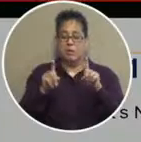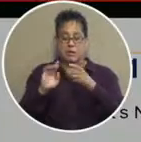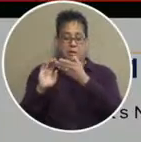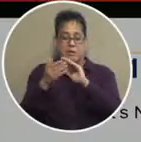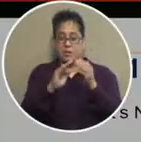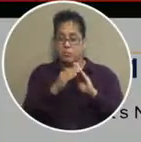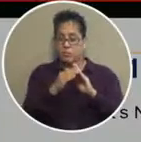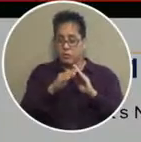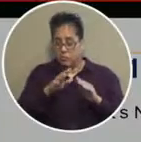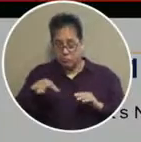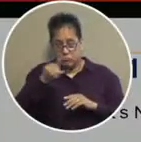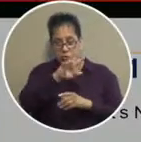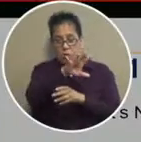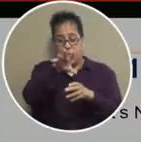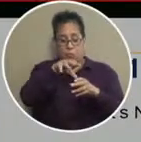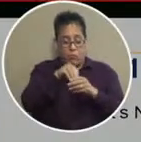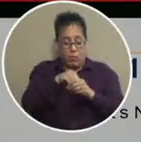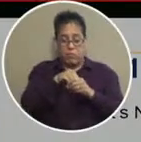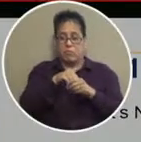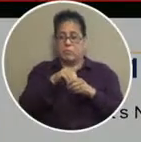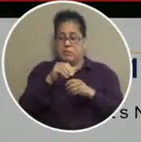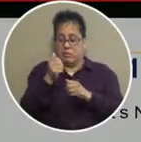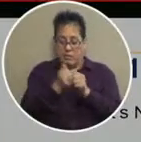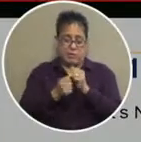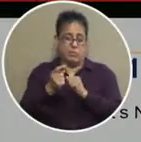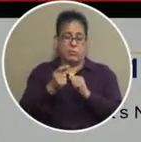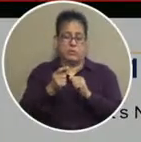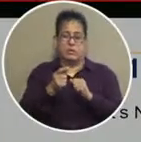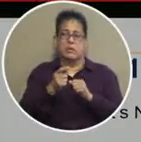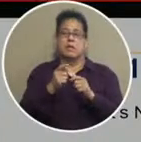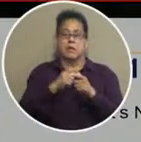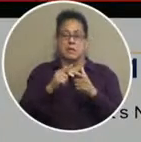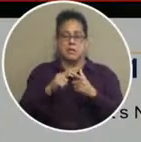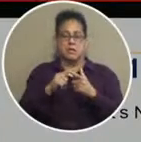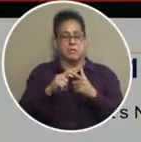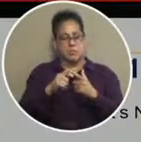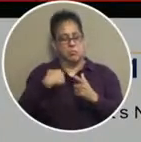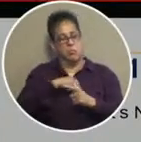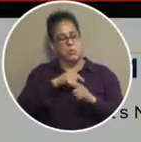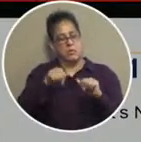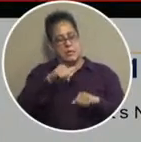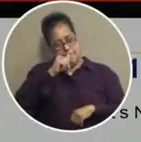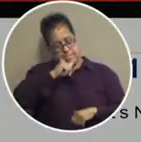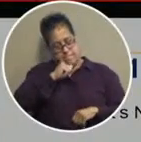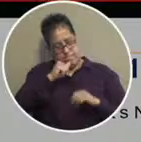and involvement of all the stakeholders, we will be able to get through this.